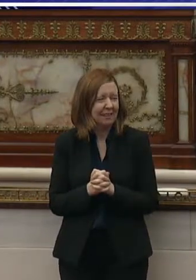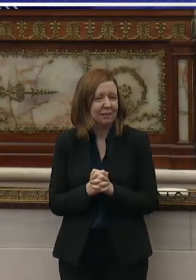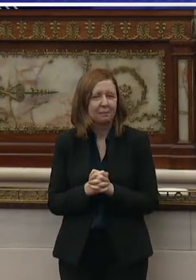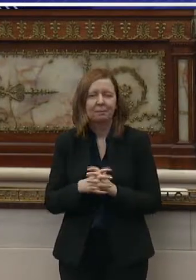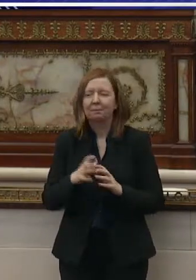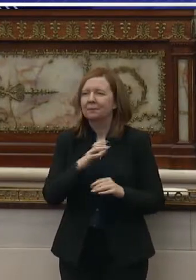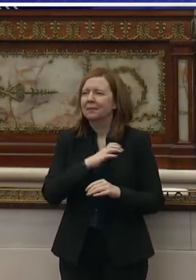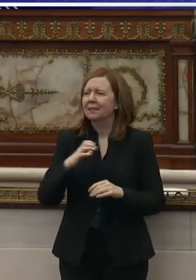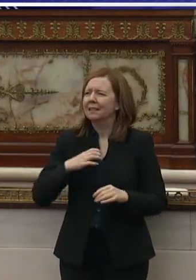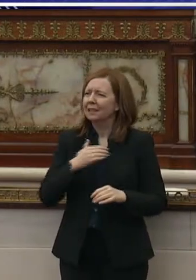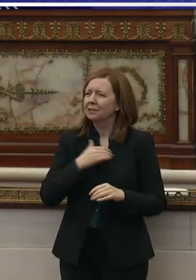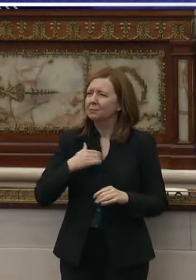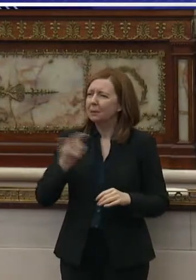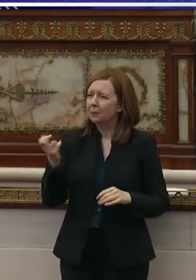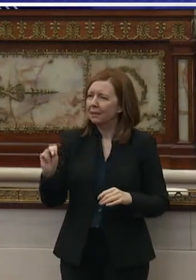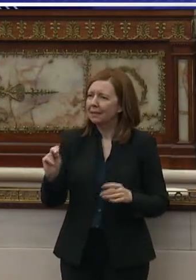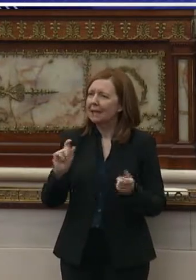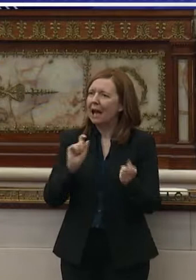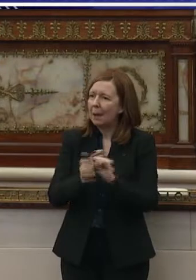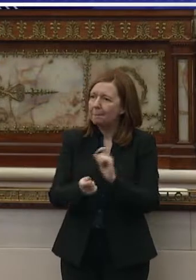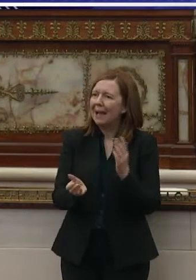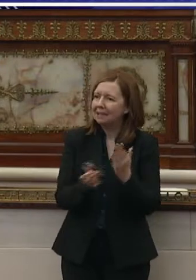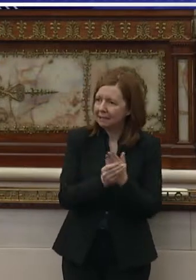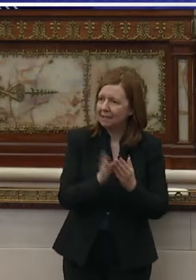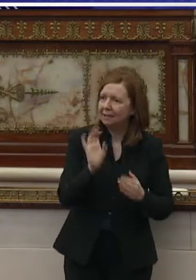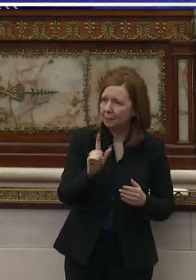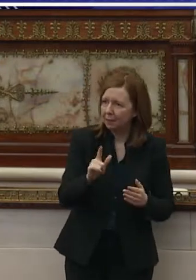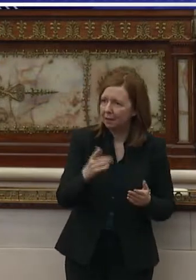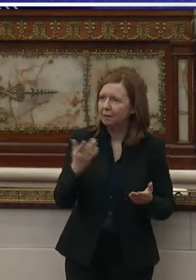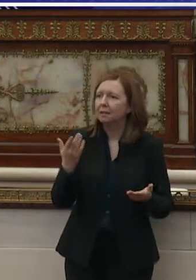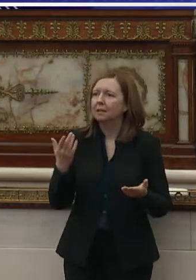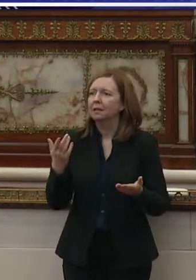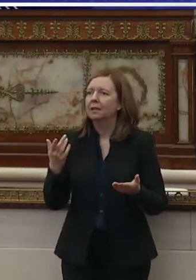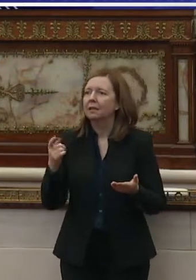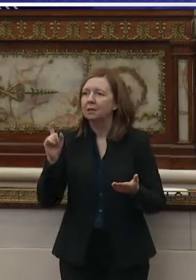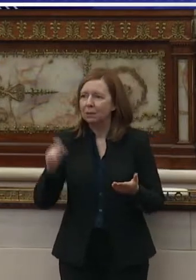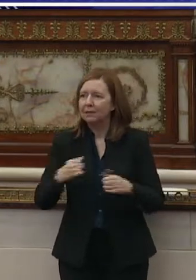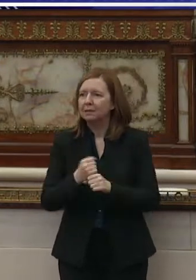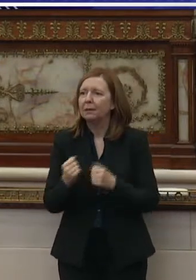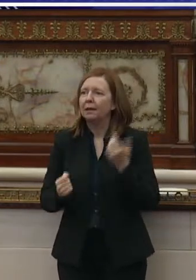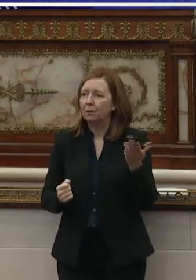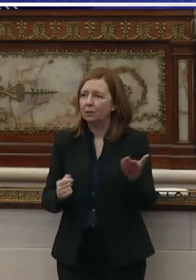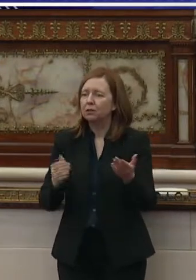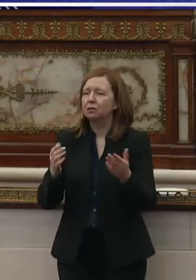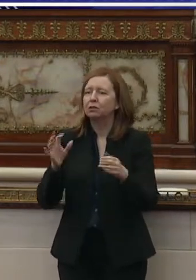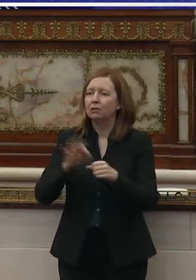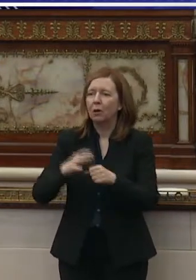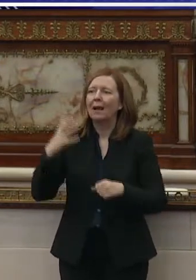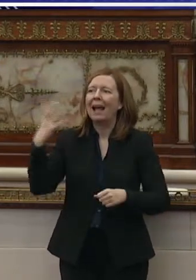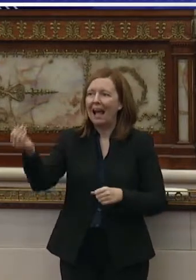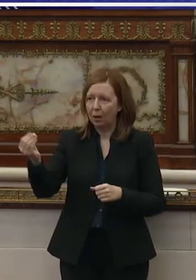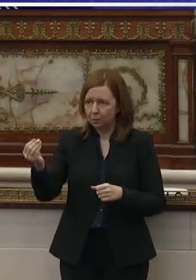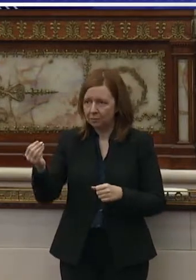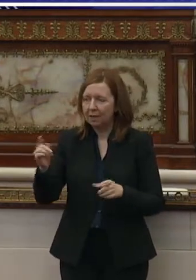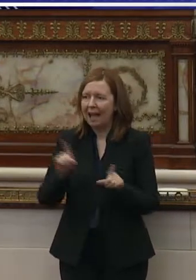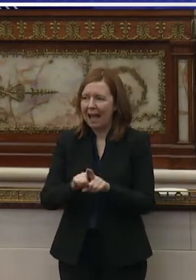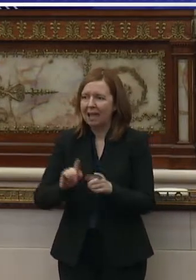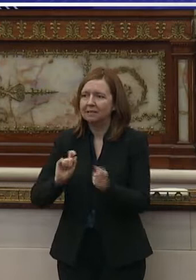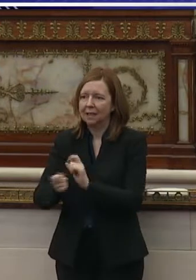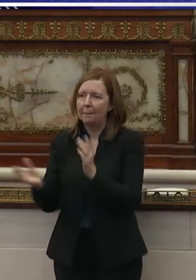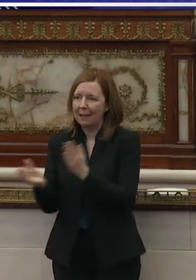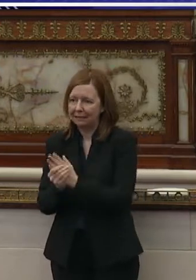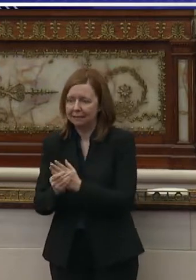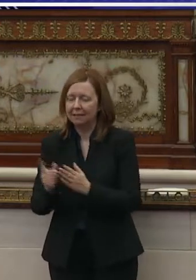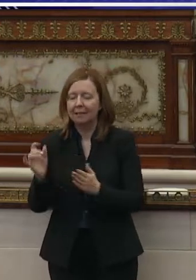Councilmember Heenan did amend the bill. You may need to make a motion to vote the bill out as amended. Right. That's what I believe the